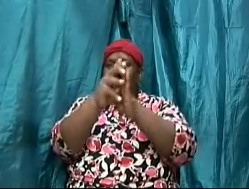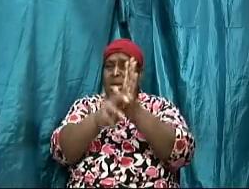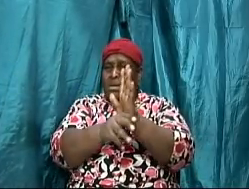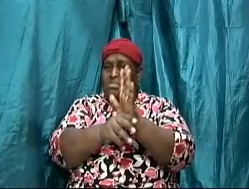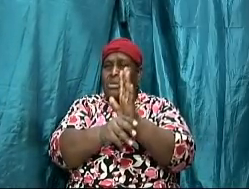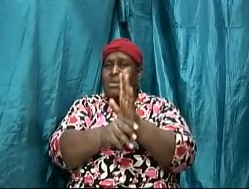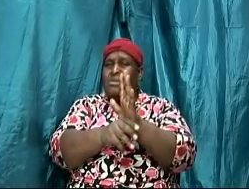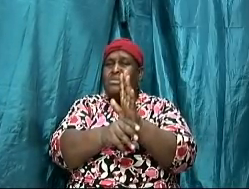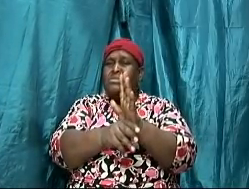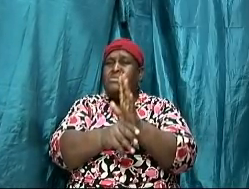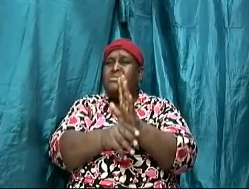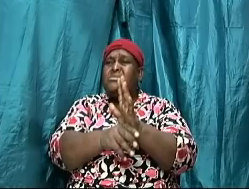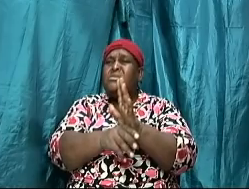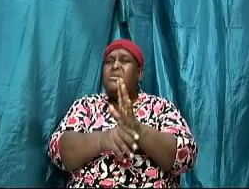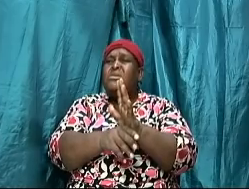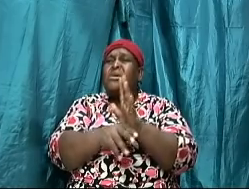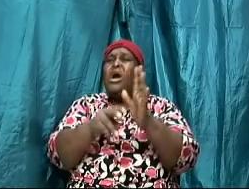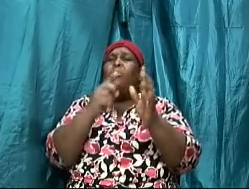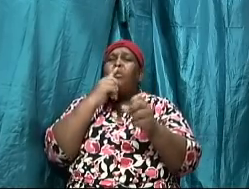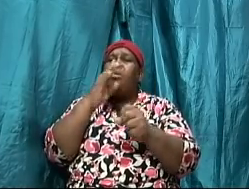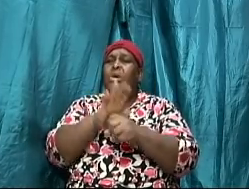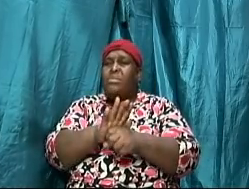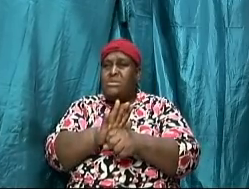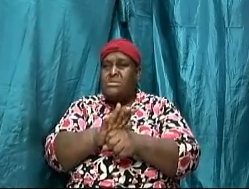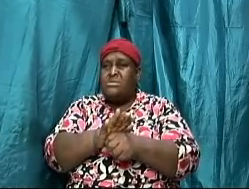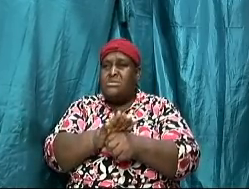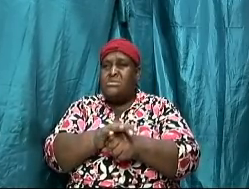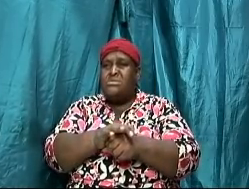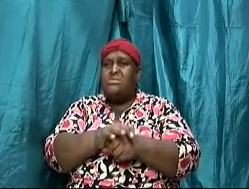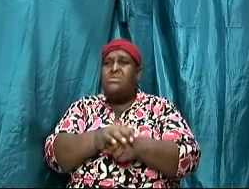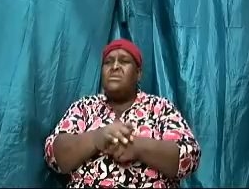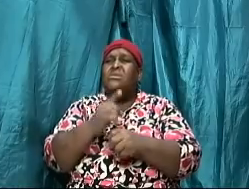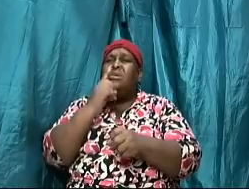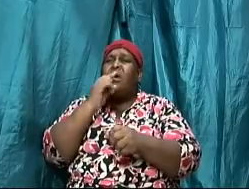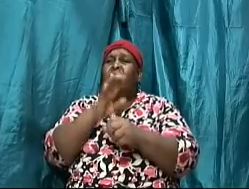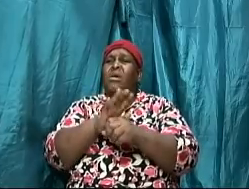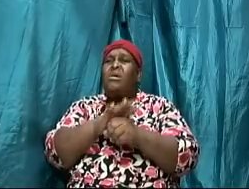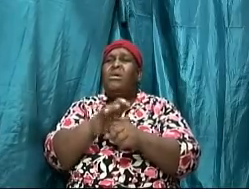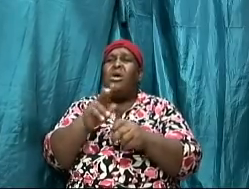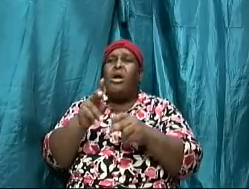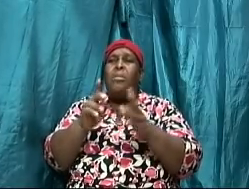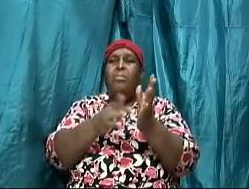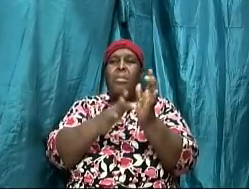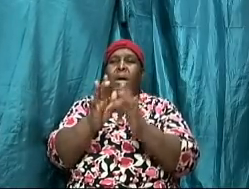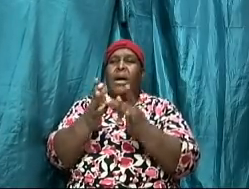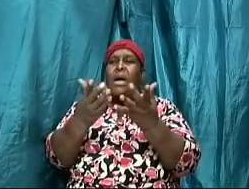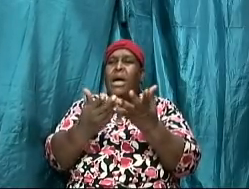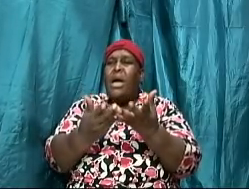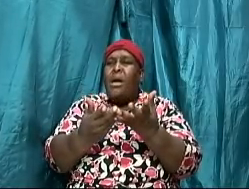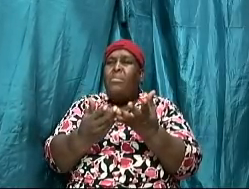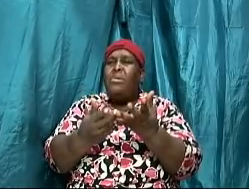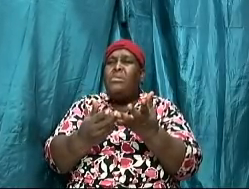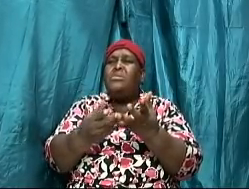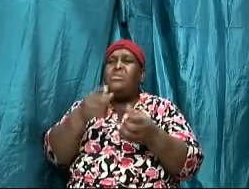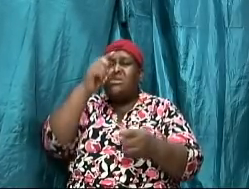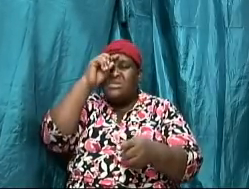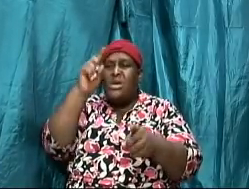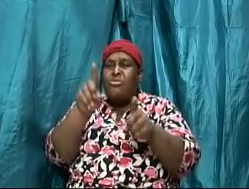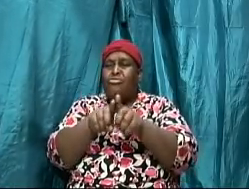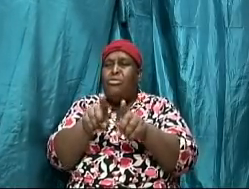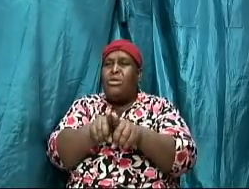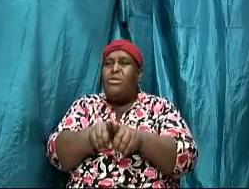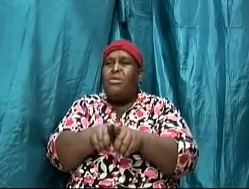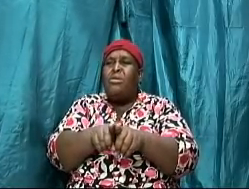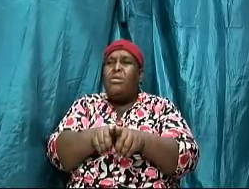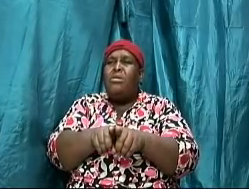And let us define what a covenant is. A covenant from a Bible perspective is an agreement or a